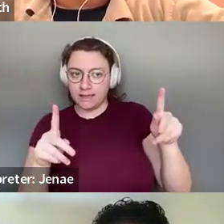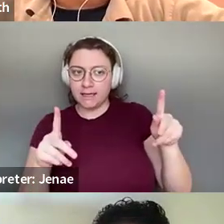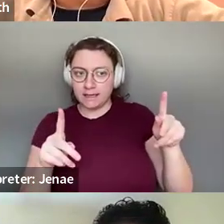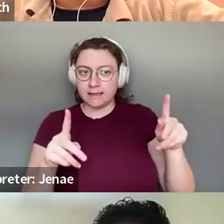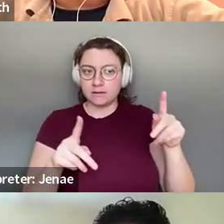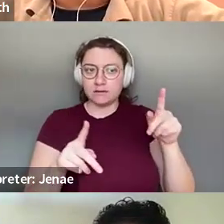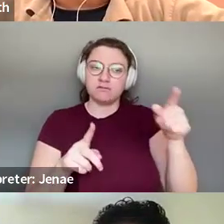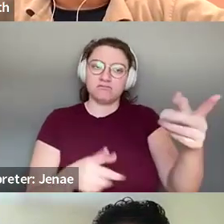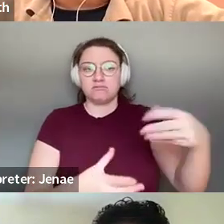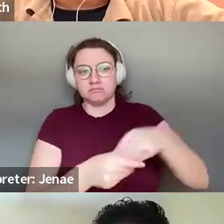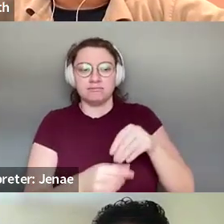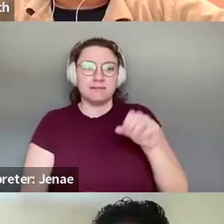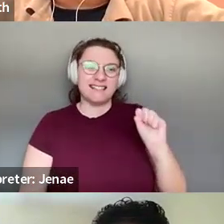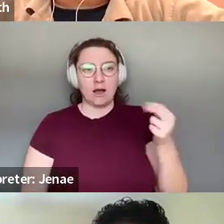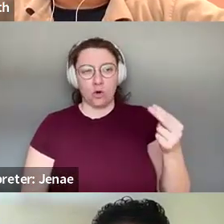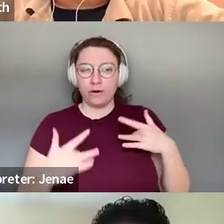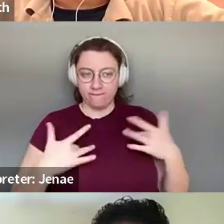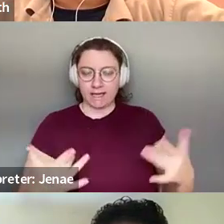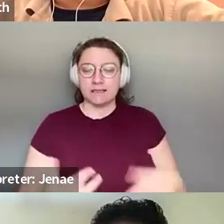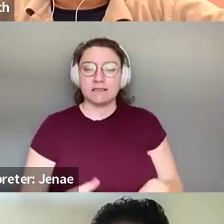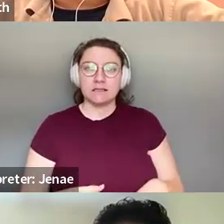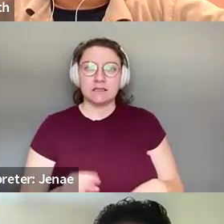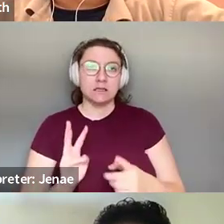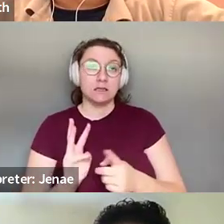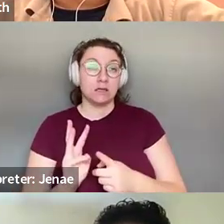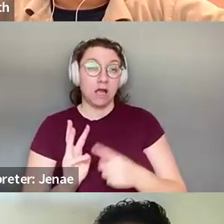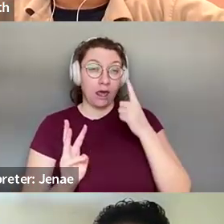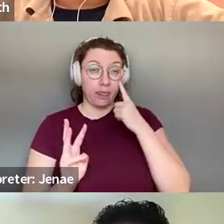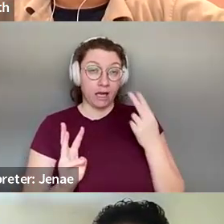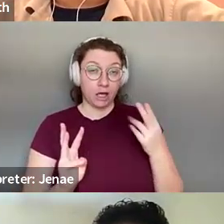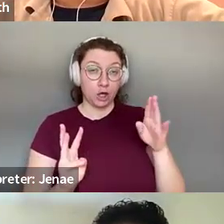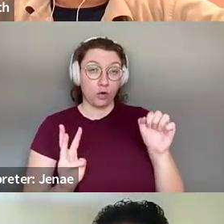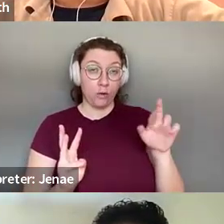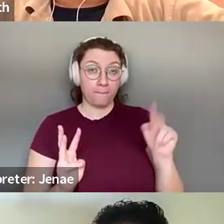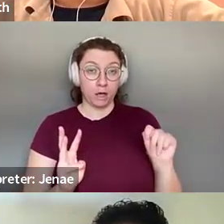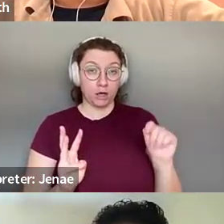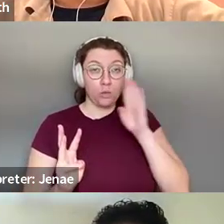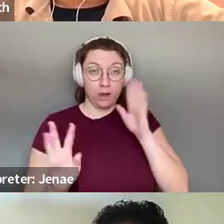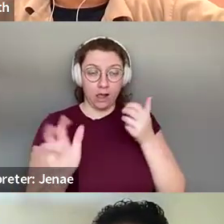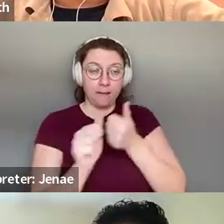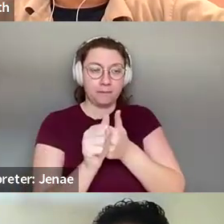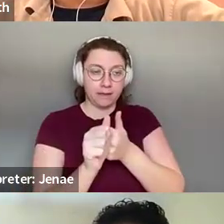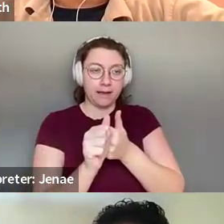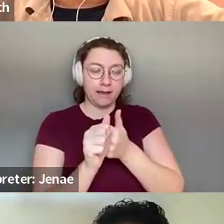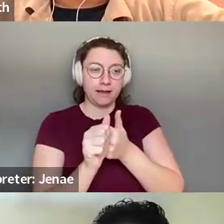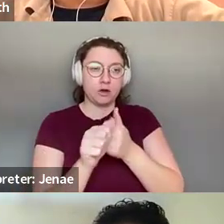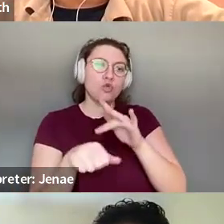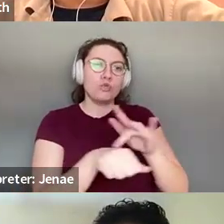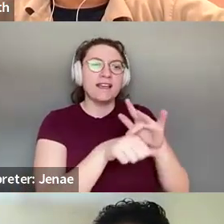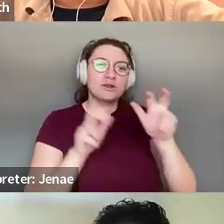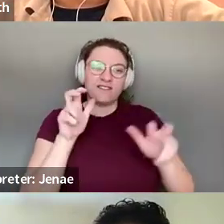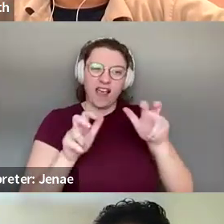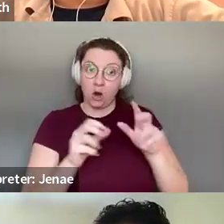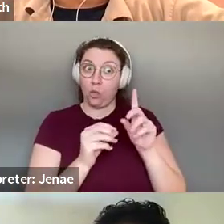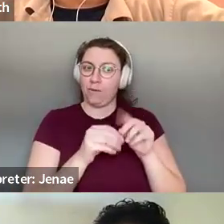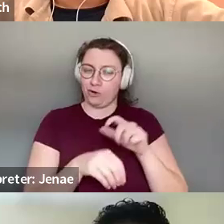to participate in their stakeholder events. I believe Hubert is going to give an update on our resource fair one more